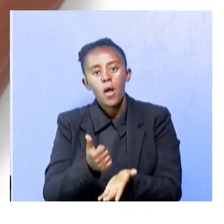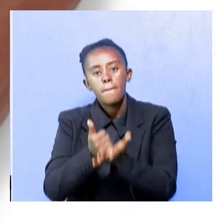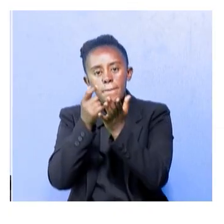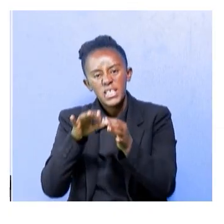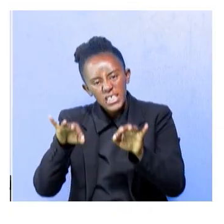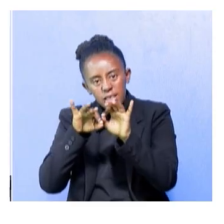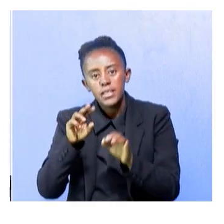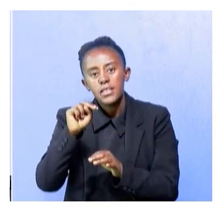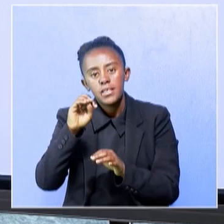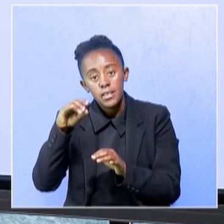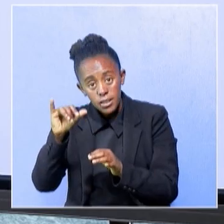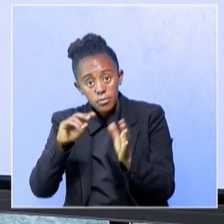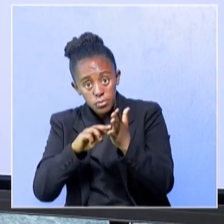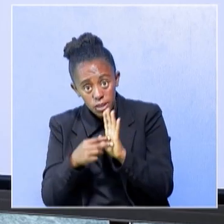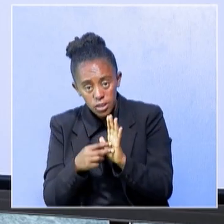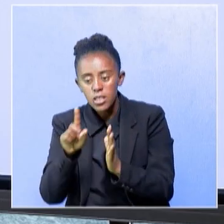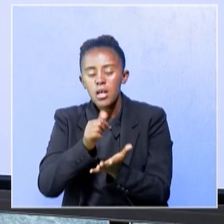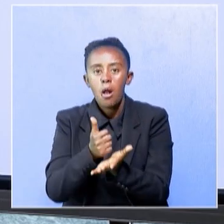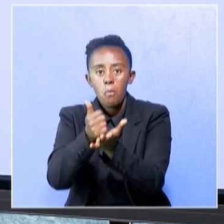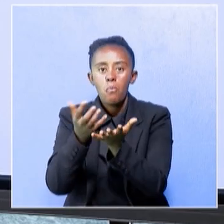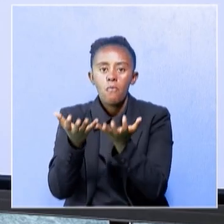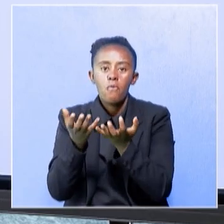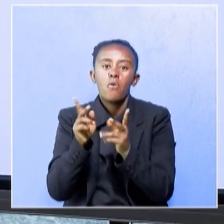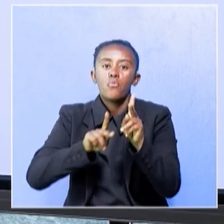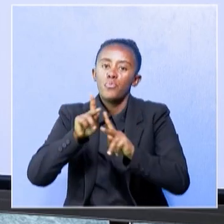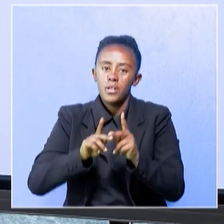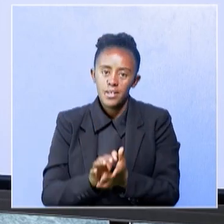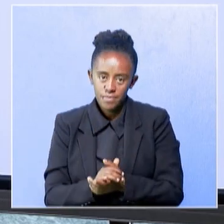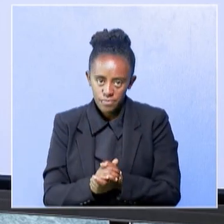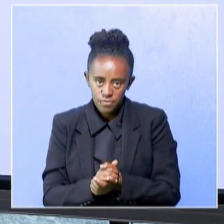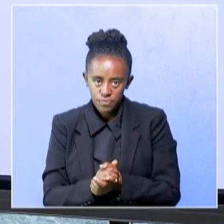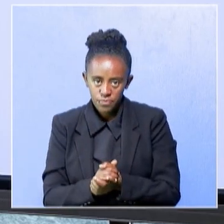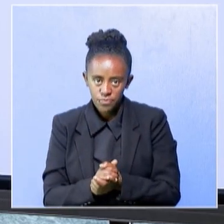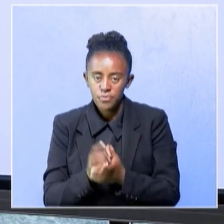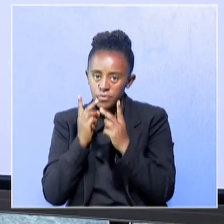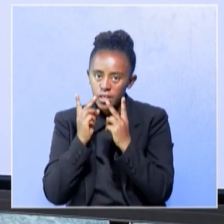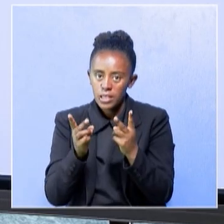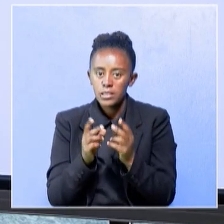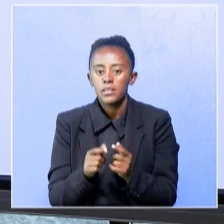means those people who need help. Let's go and see,